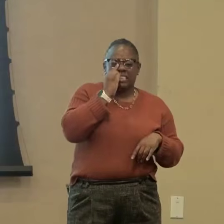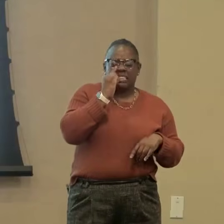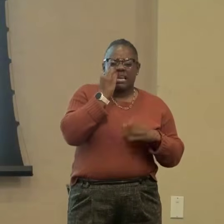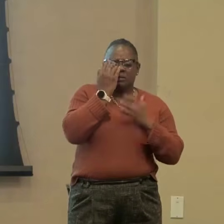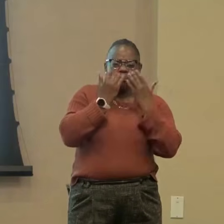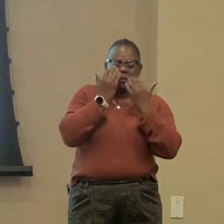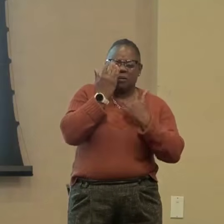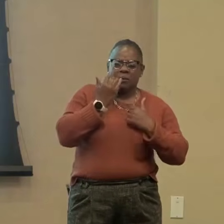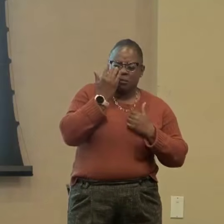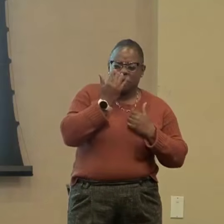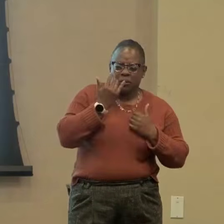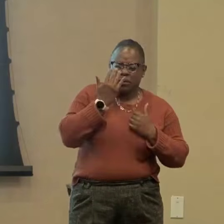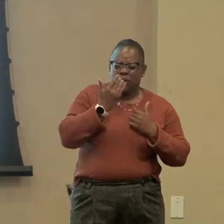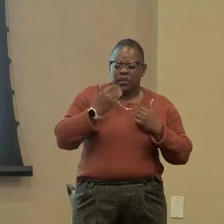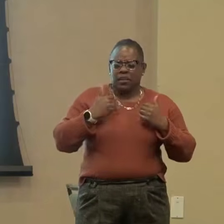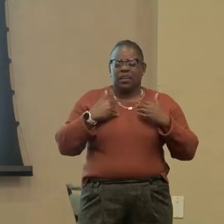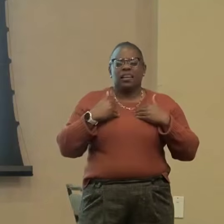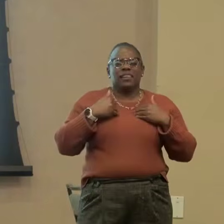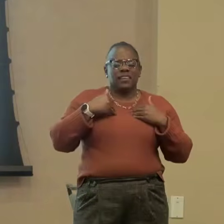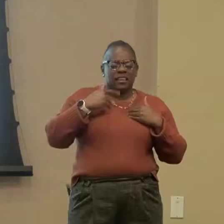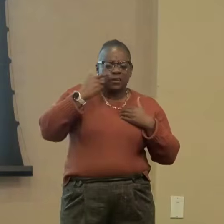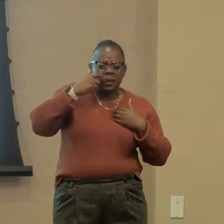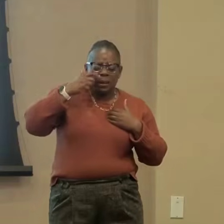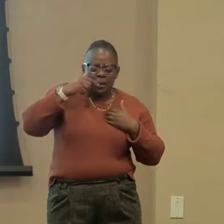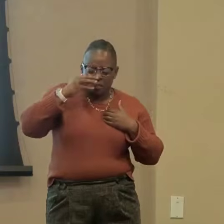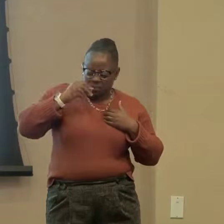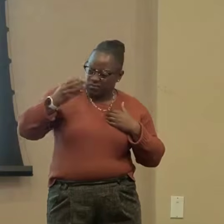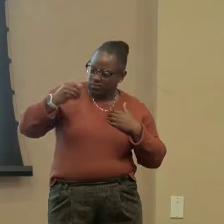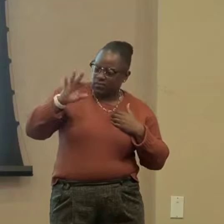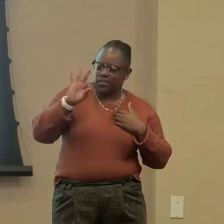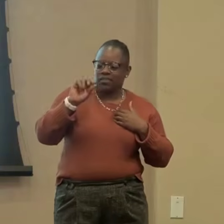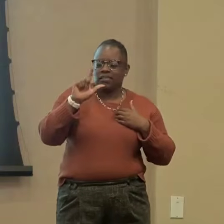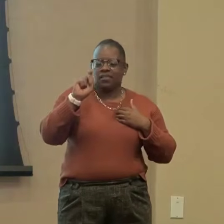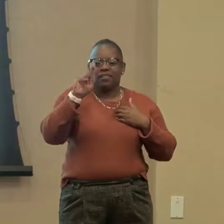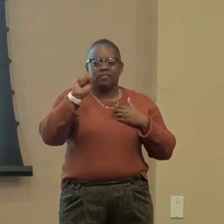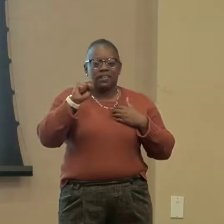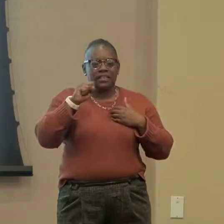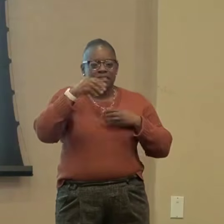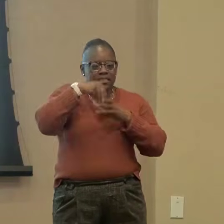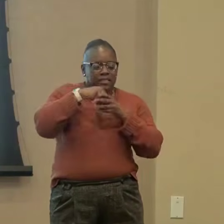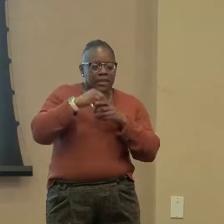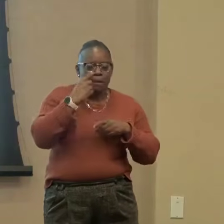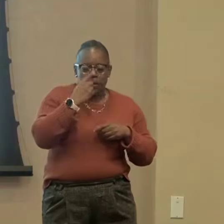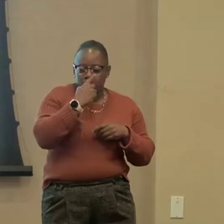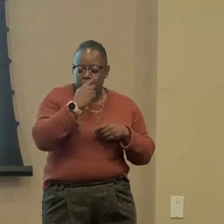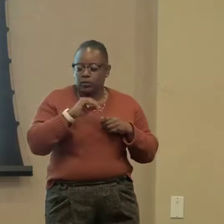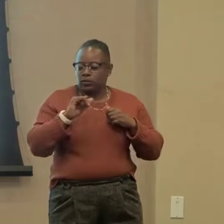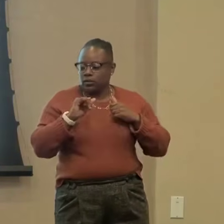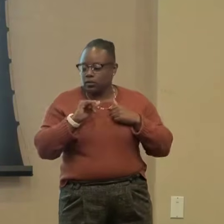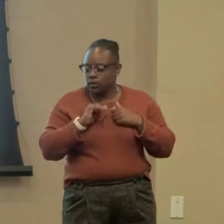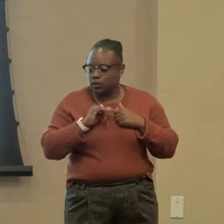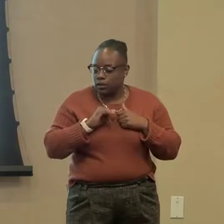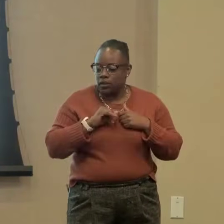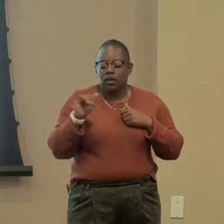and like I have flakes inside my nose, and I don't know what is this. And also tons of